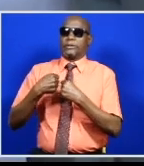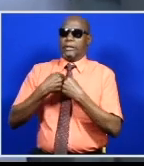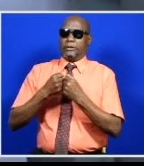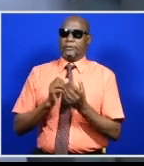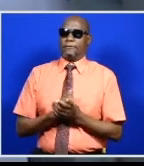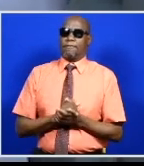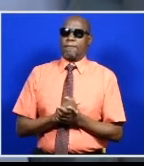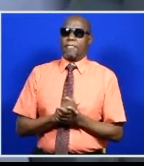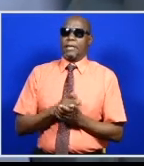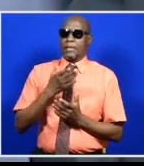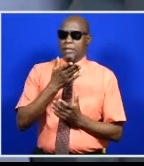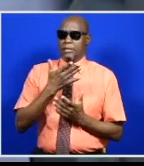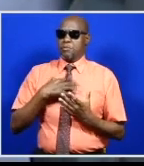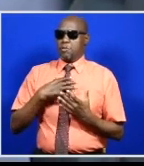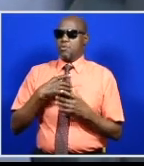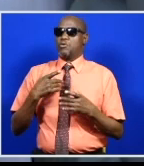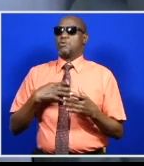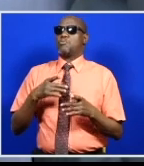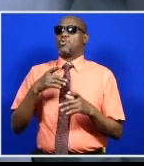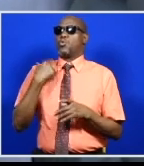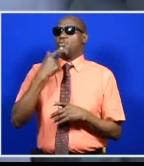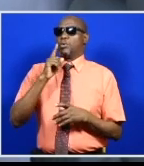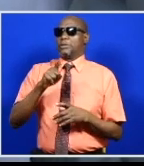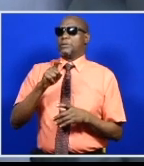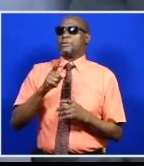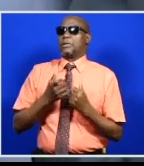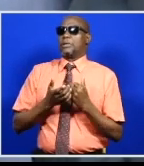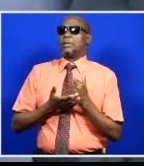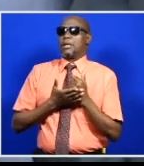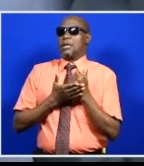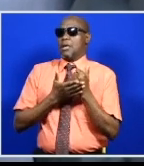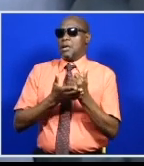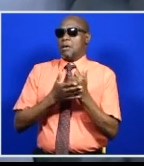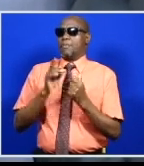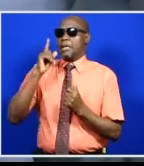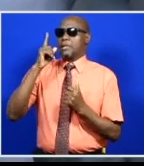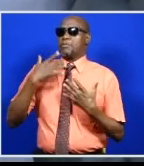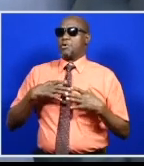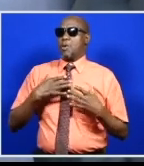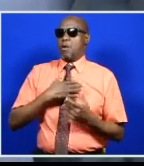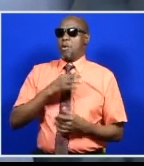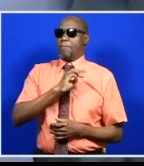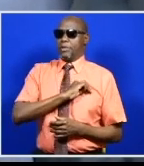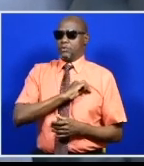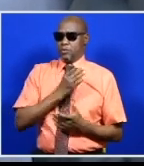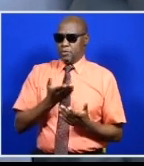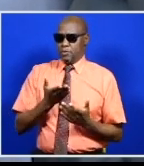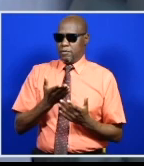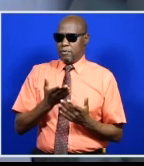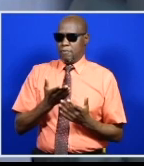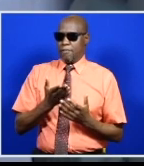as people who need help. As religious people, of course, our mission is